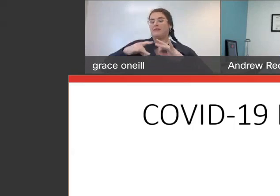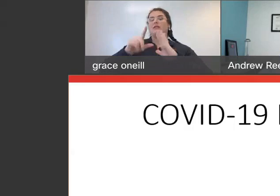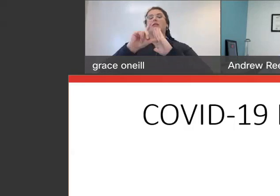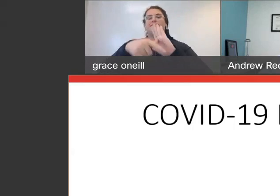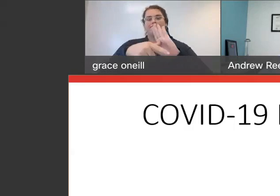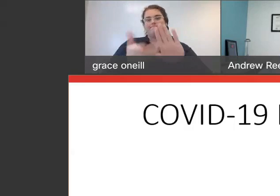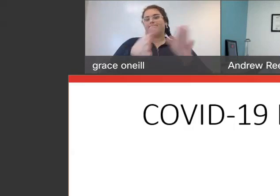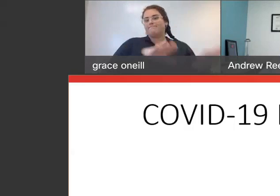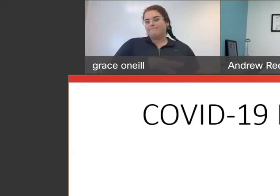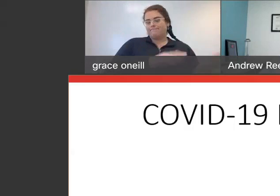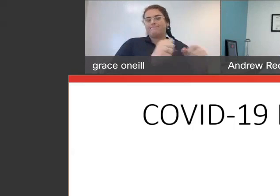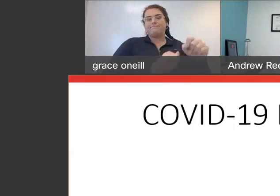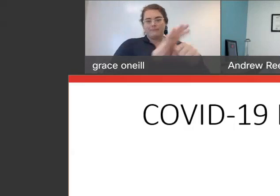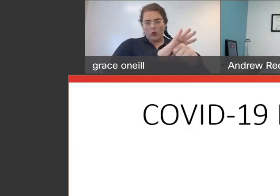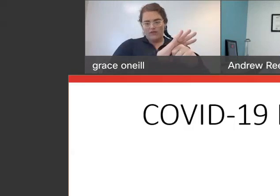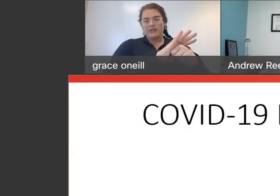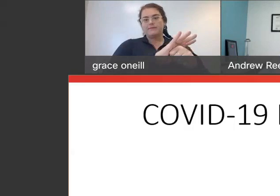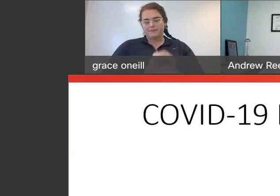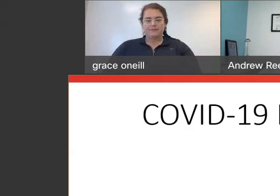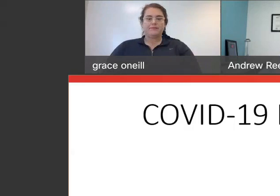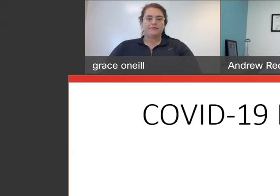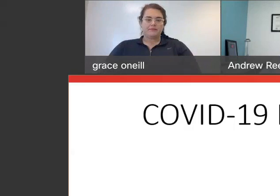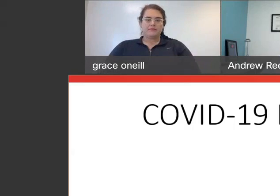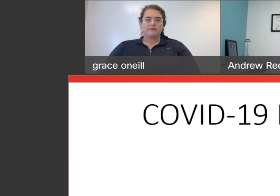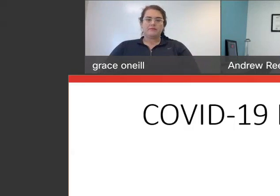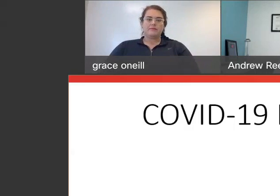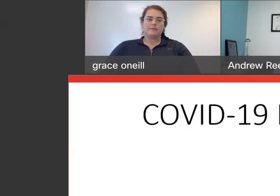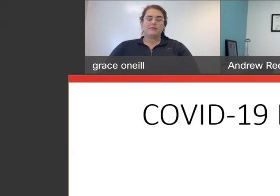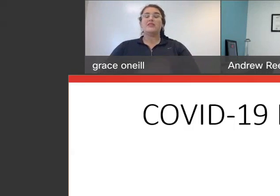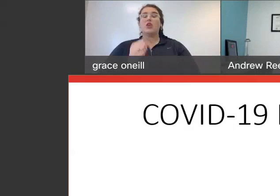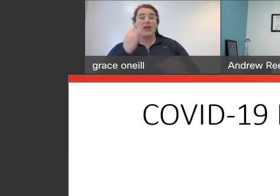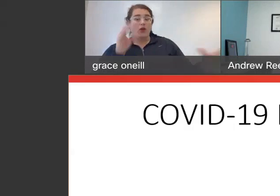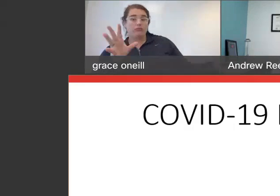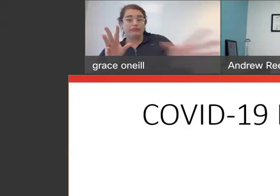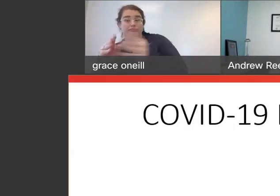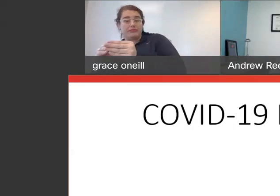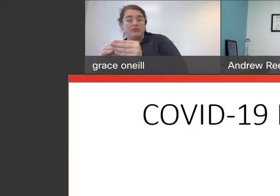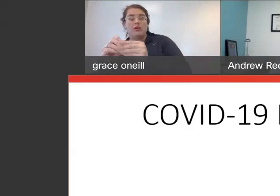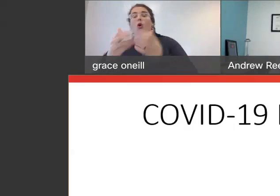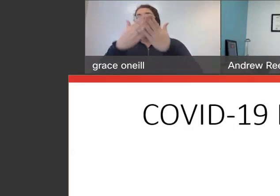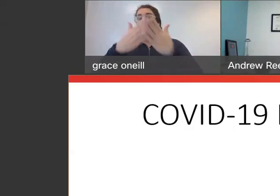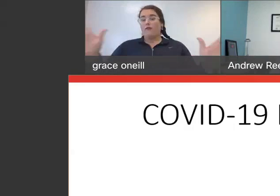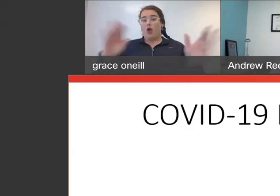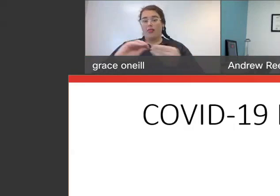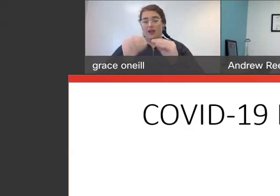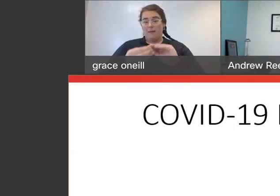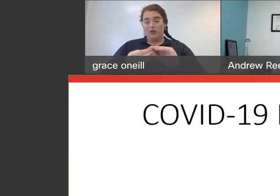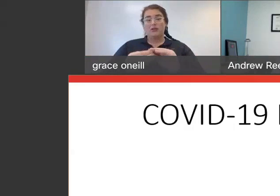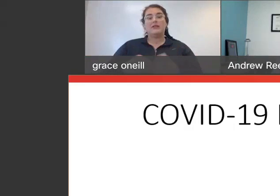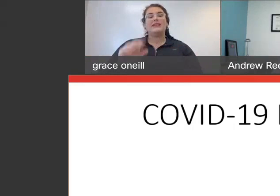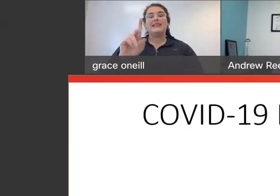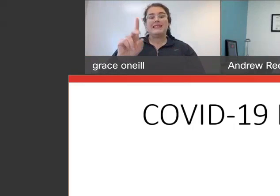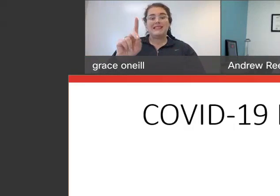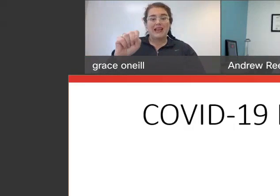contracted COVID and have had a confirmed COVID death. So overall, in DDS, 614 people